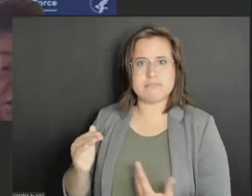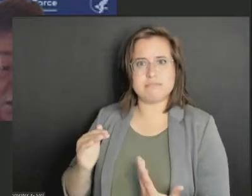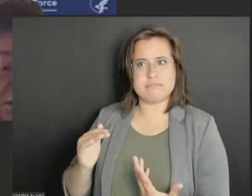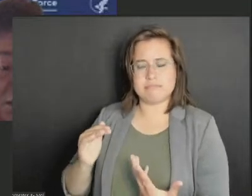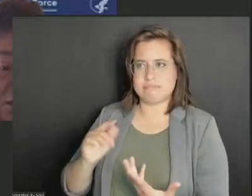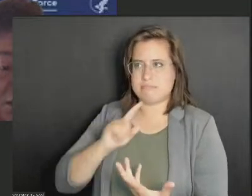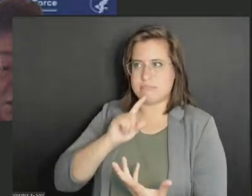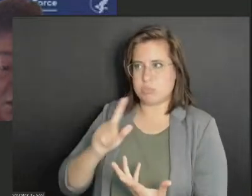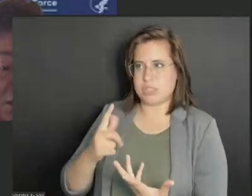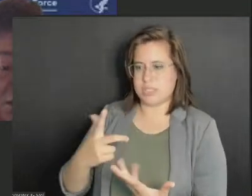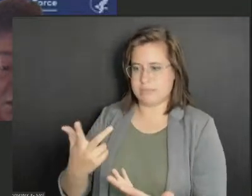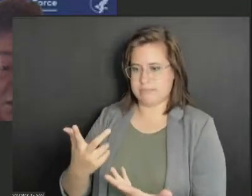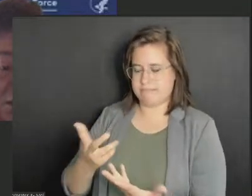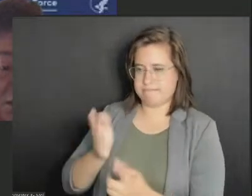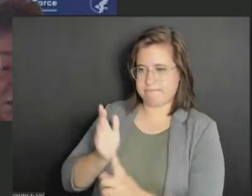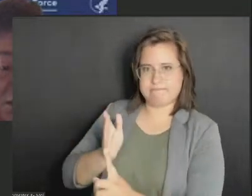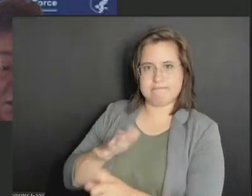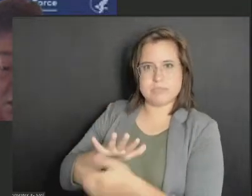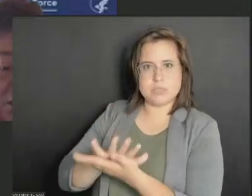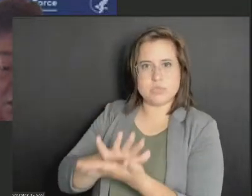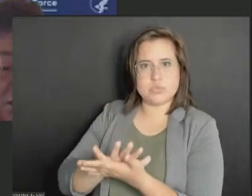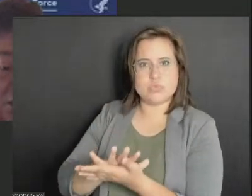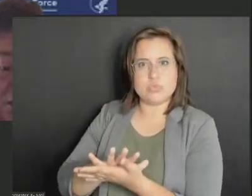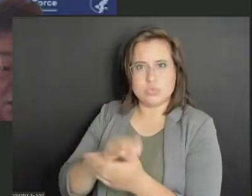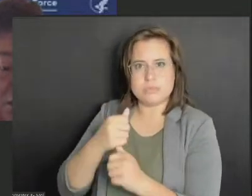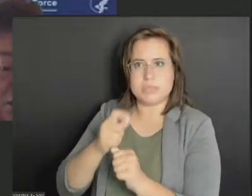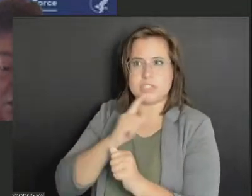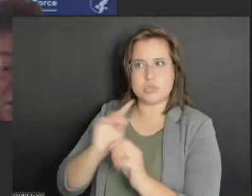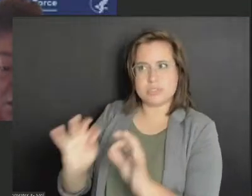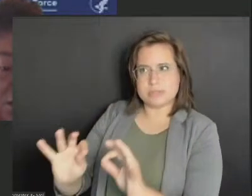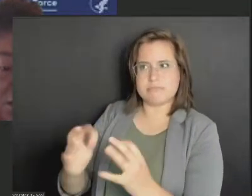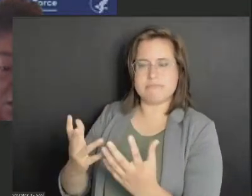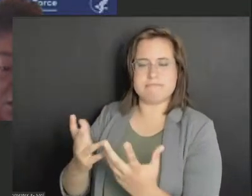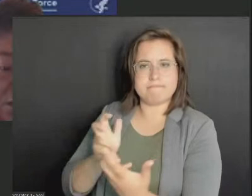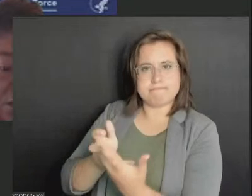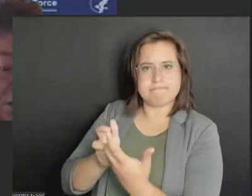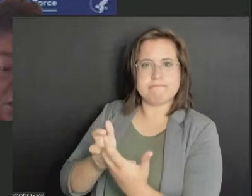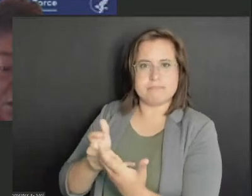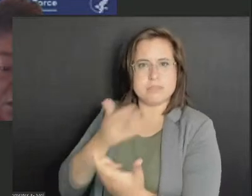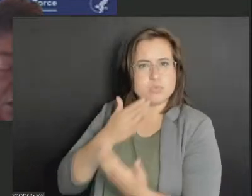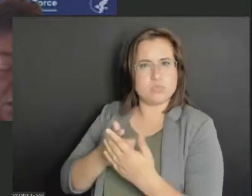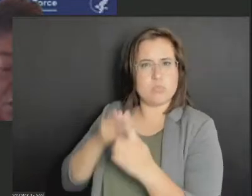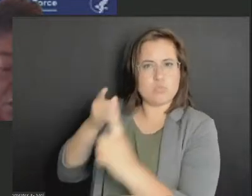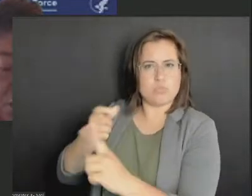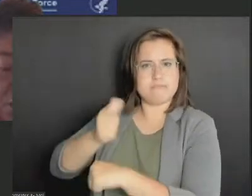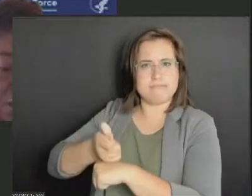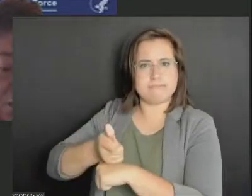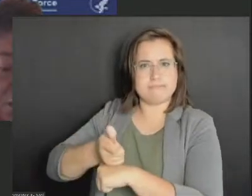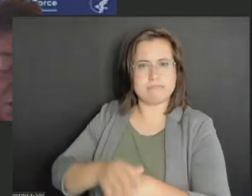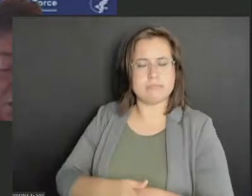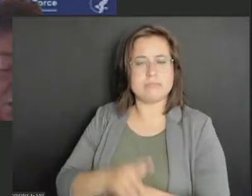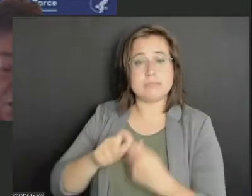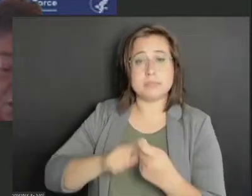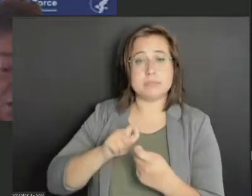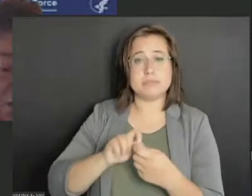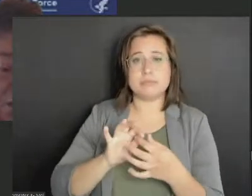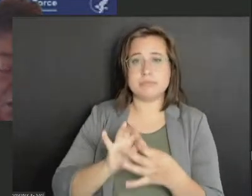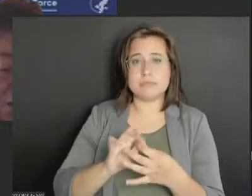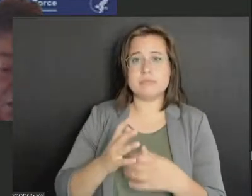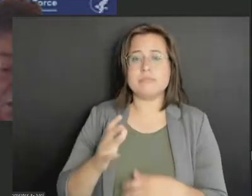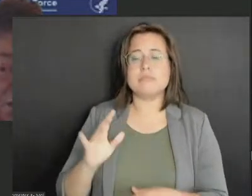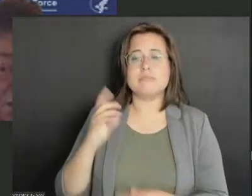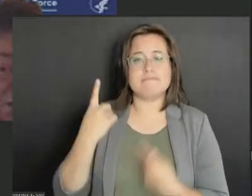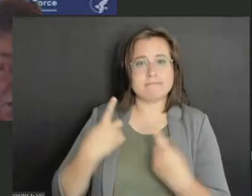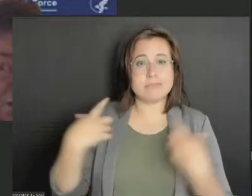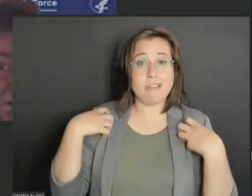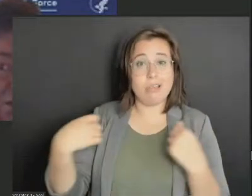as possible is such an important priority and such an important goal to put in place. Particularly when it comes to considering the health